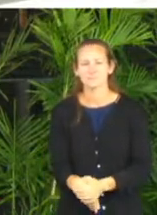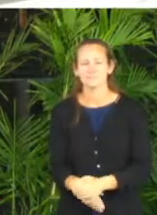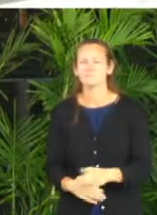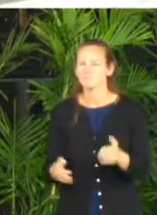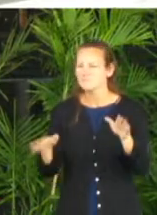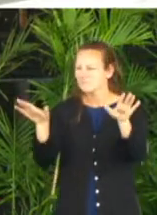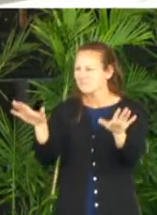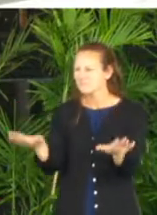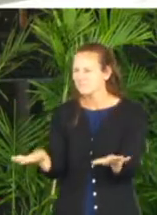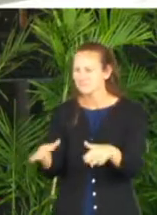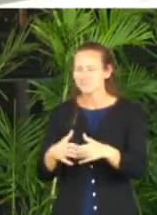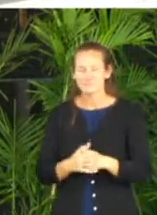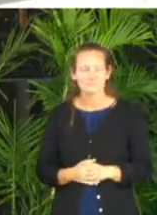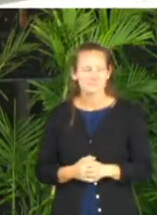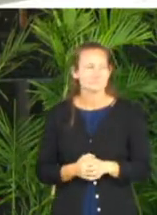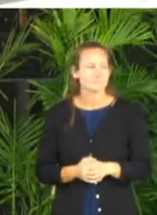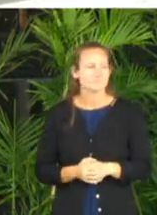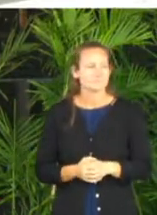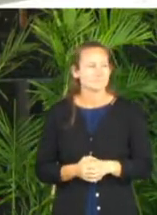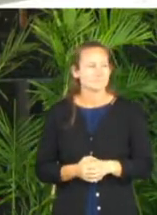Please be seated.